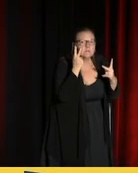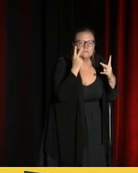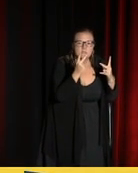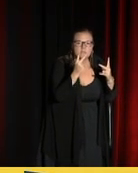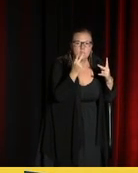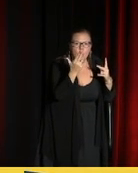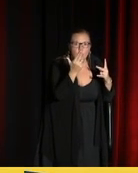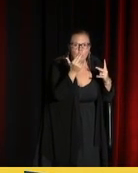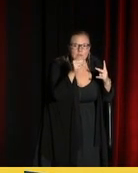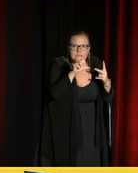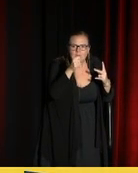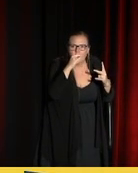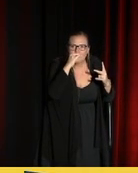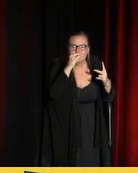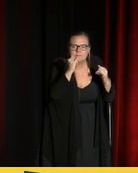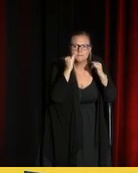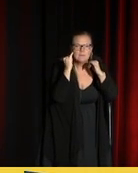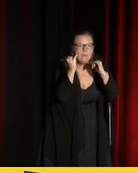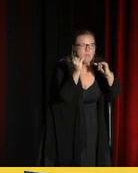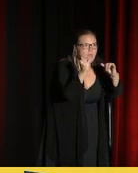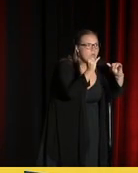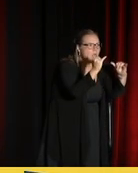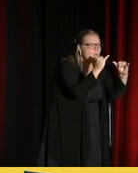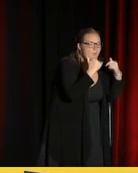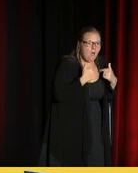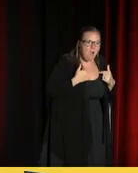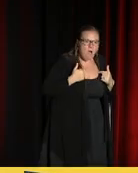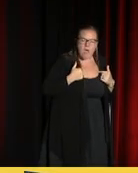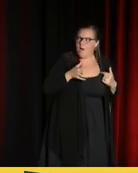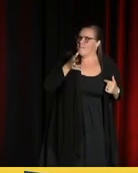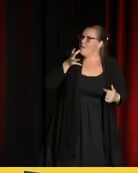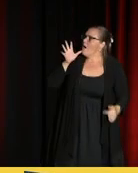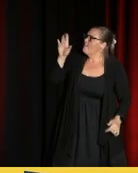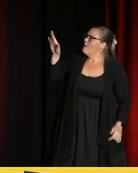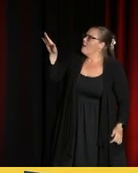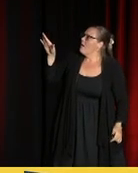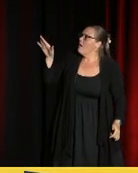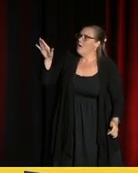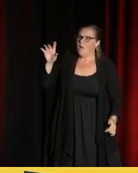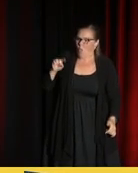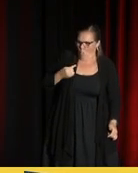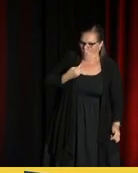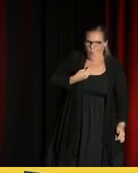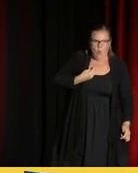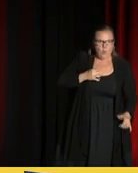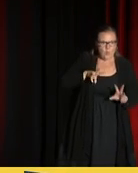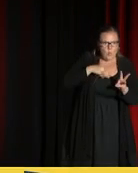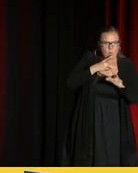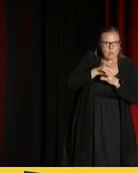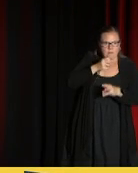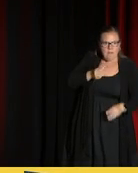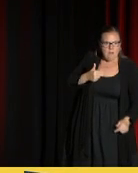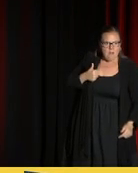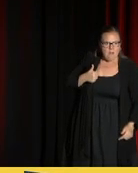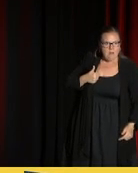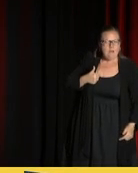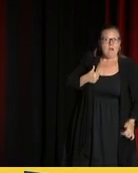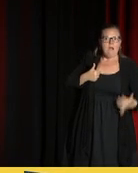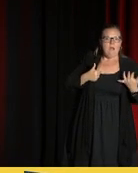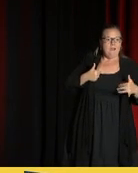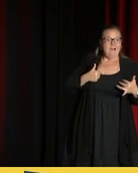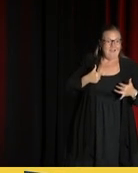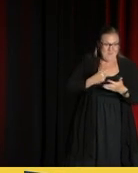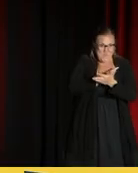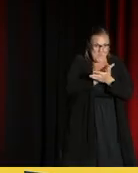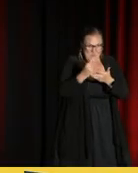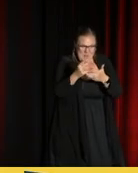like him, he walks in the room and he looks at his mom and he goes, "Mom, I'm not alone in the world." At the end of the first